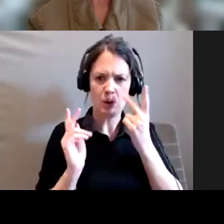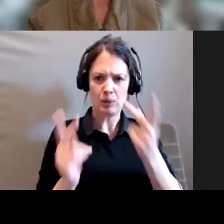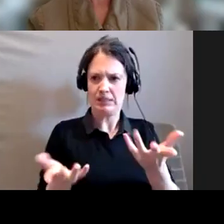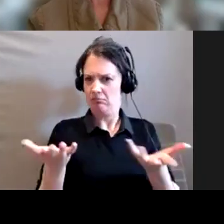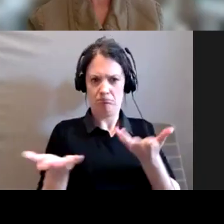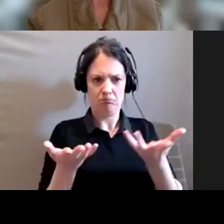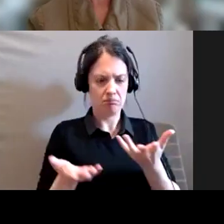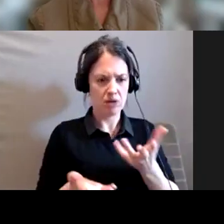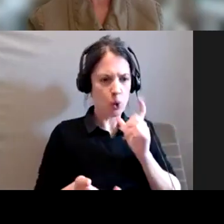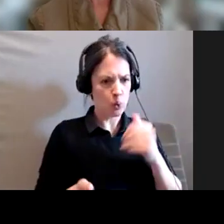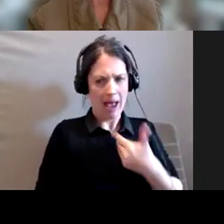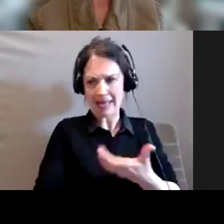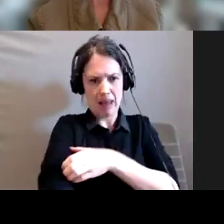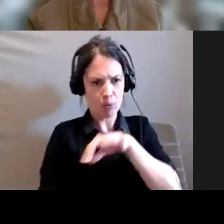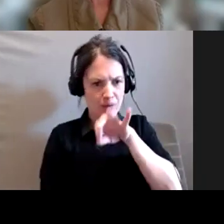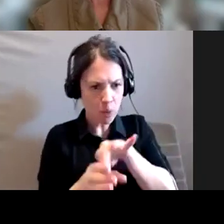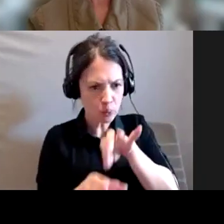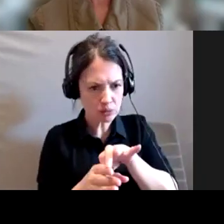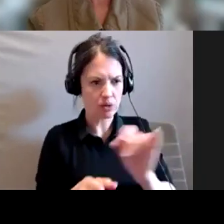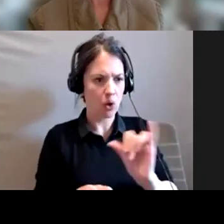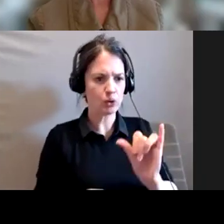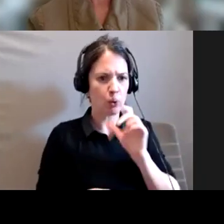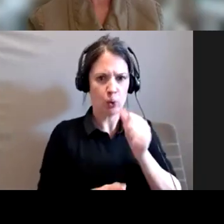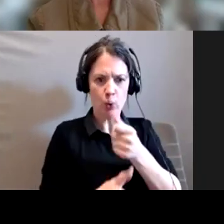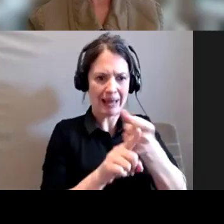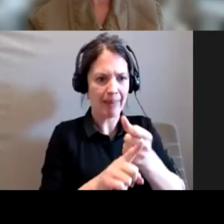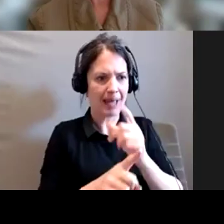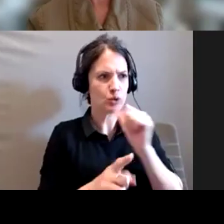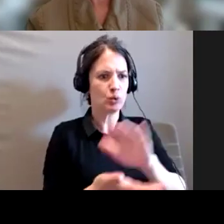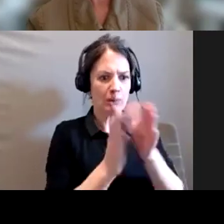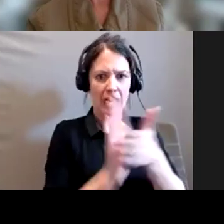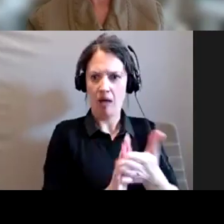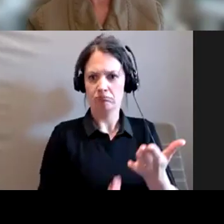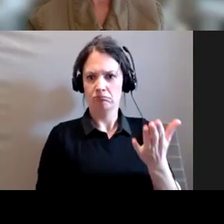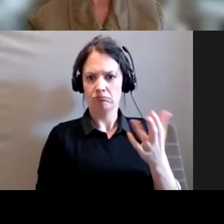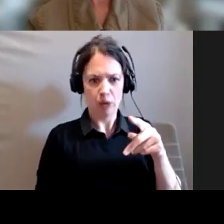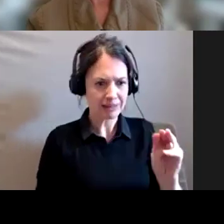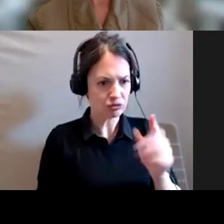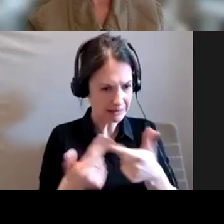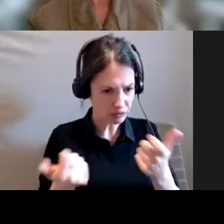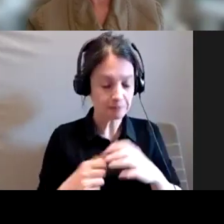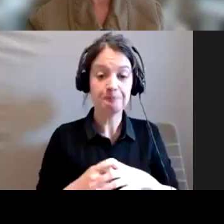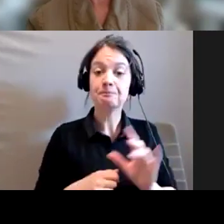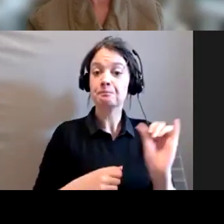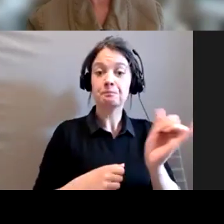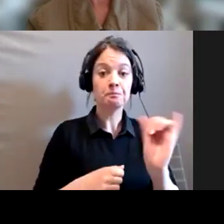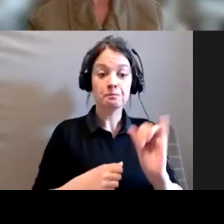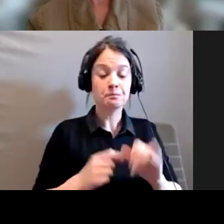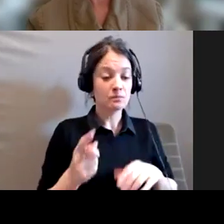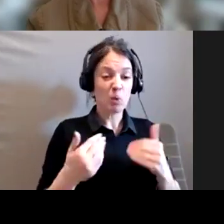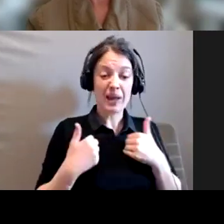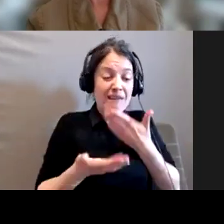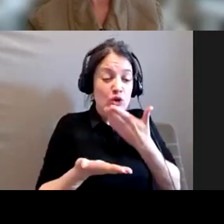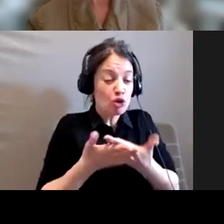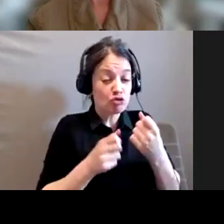voting power. And also significant data gaps. I think especially in Canada, we have some great data, but we don't